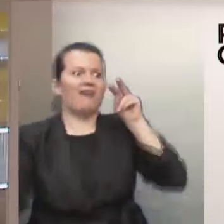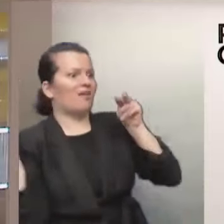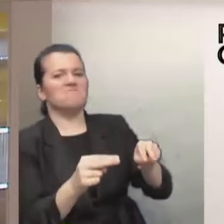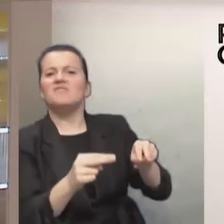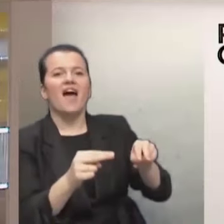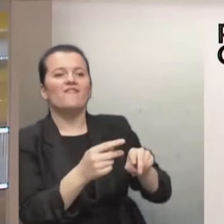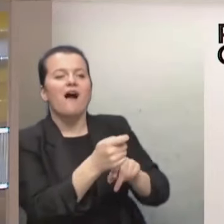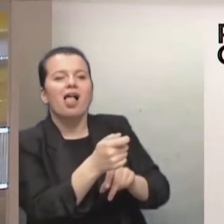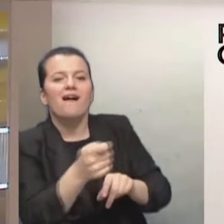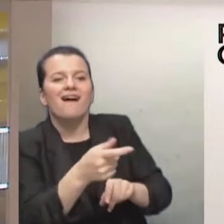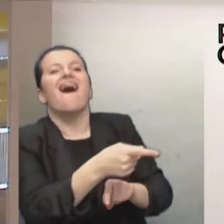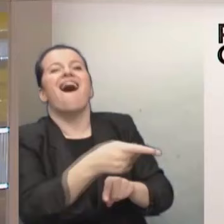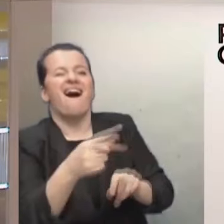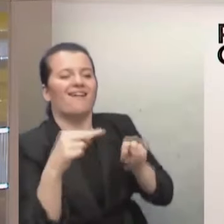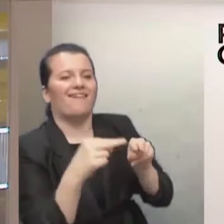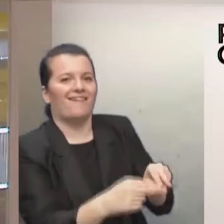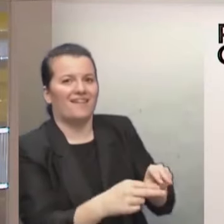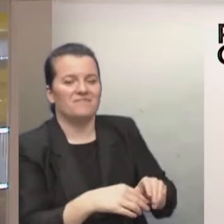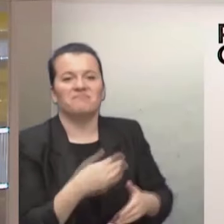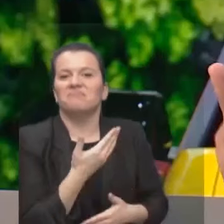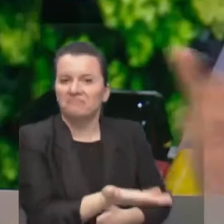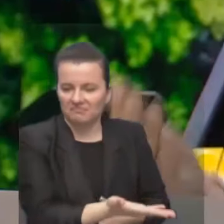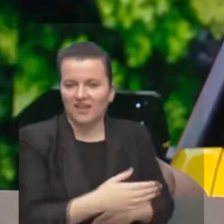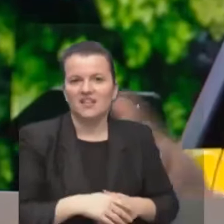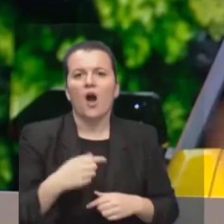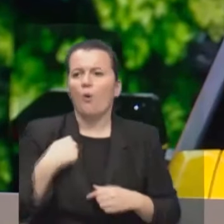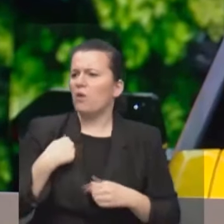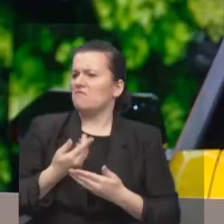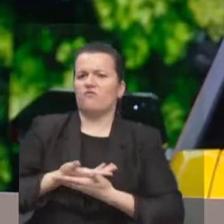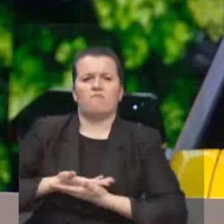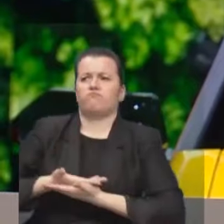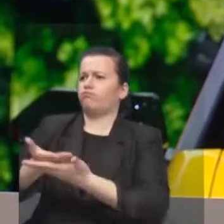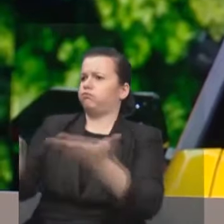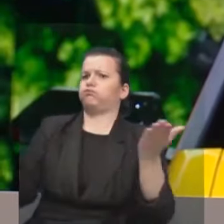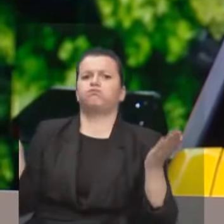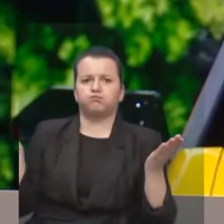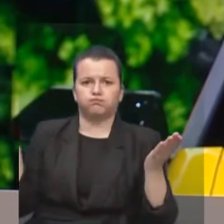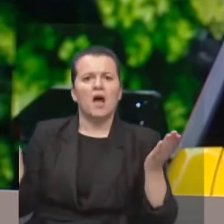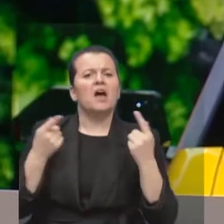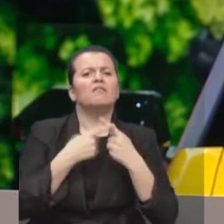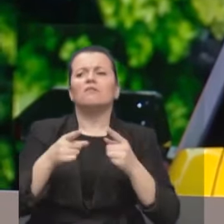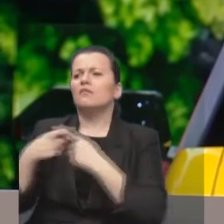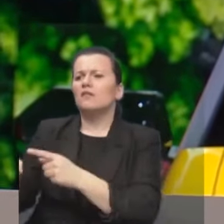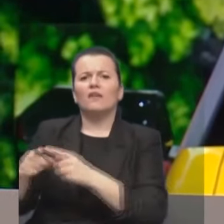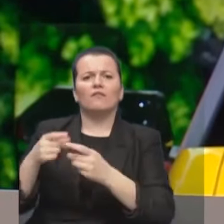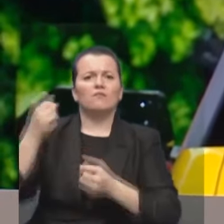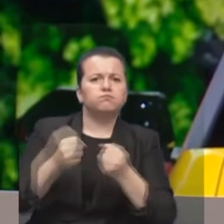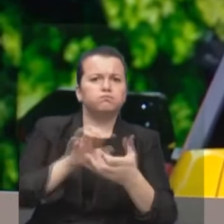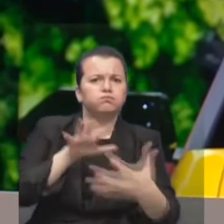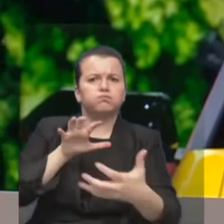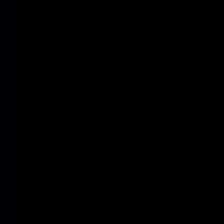and because we are general purpose mainstream brand, we have to have something for